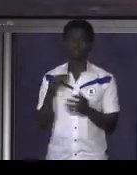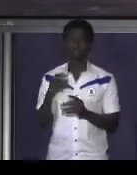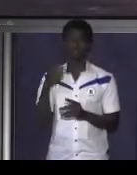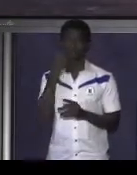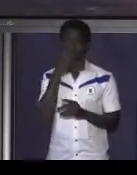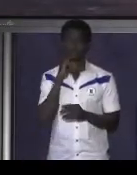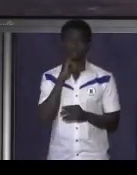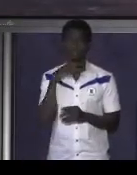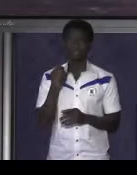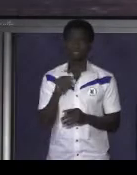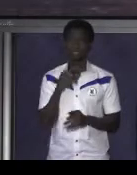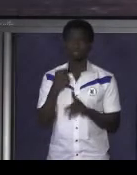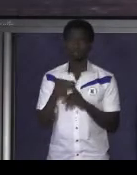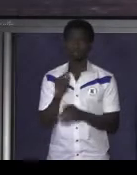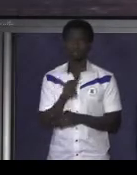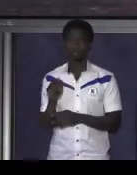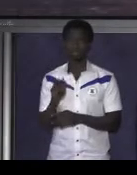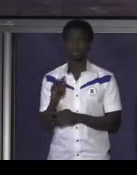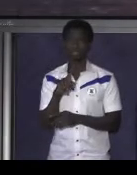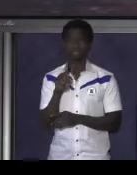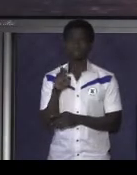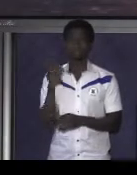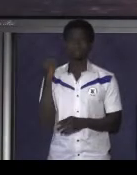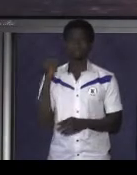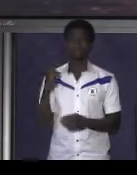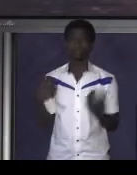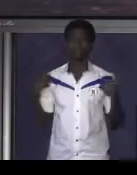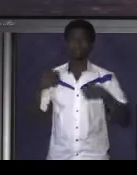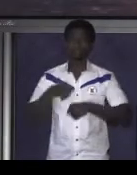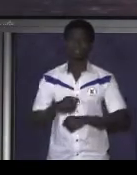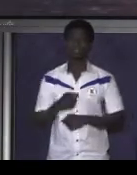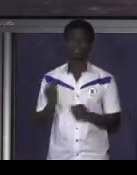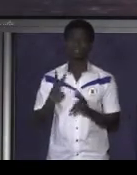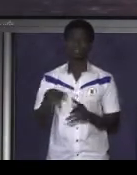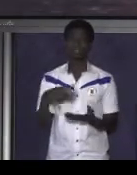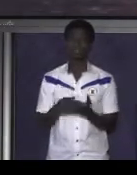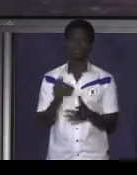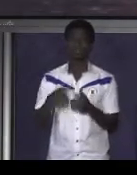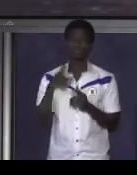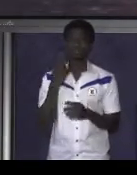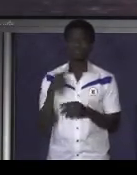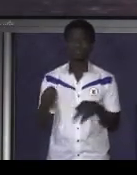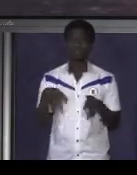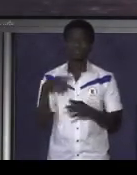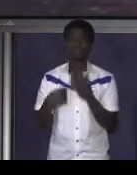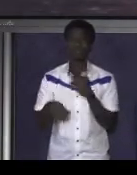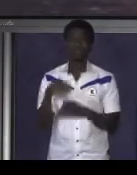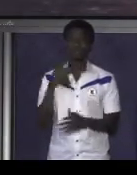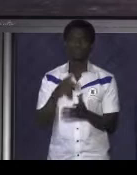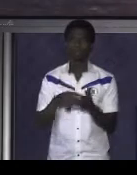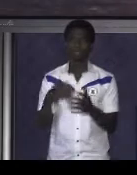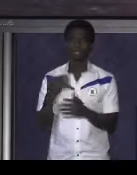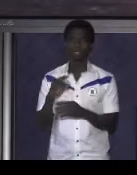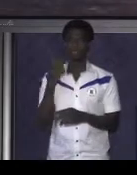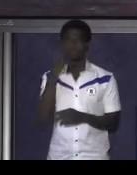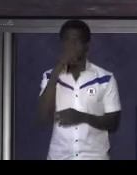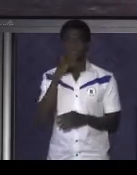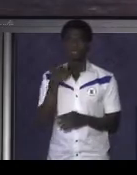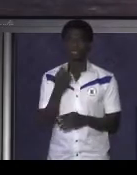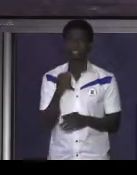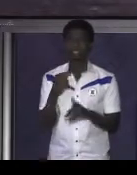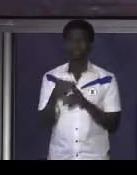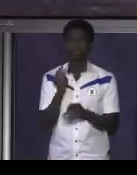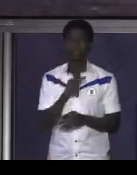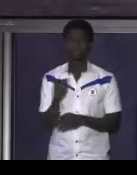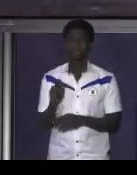the word underlined? She dressed gorgeously to the party. What part of speech is the